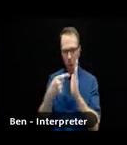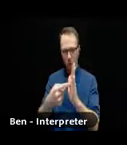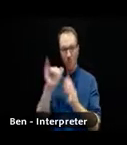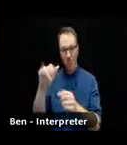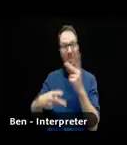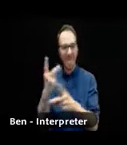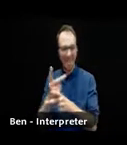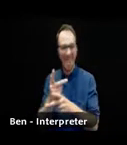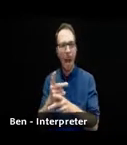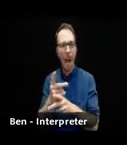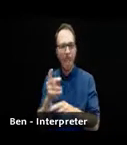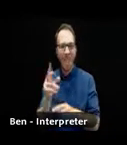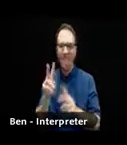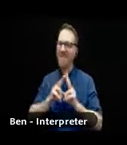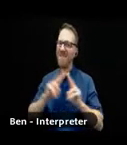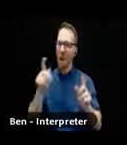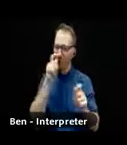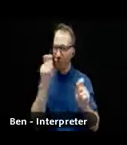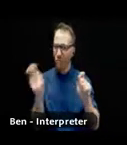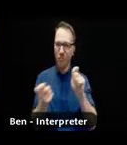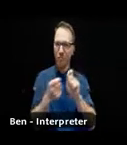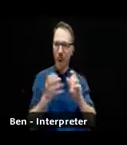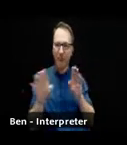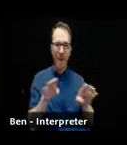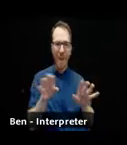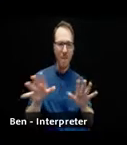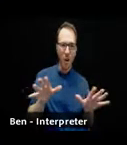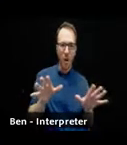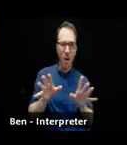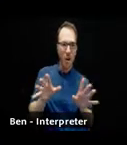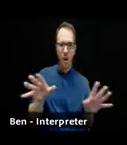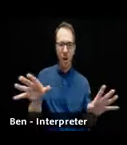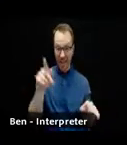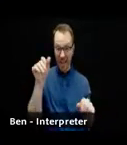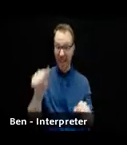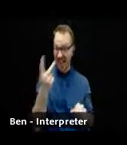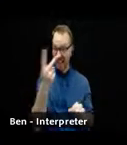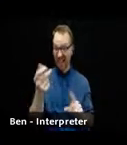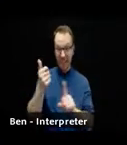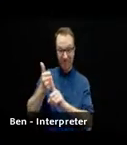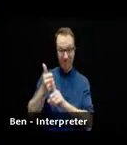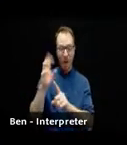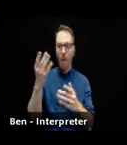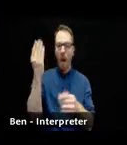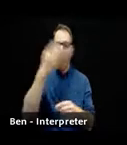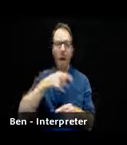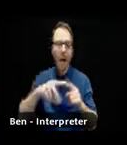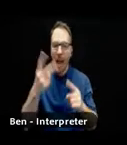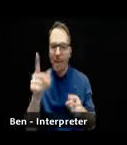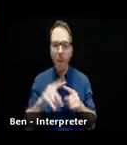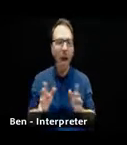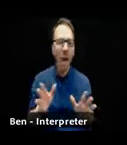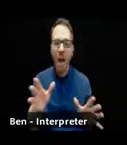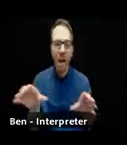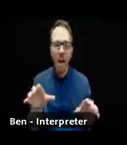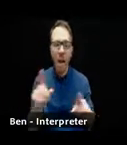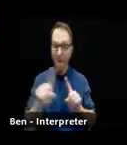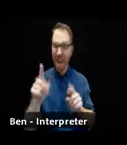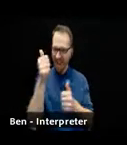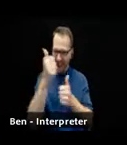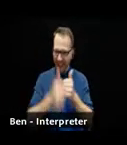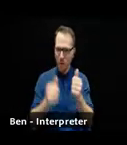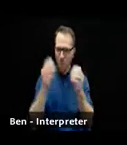of super tricky behaviors, whether they can see it themselves, they can't see it themselves, but every single